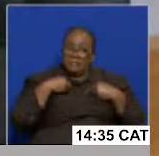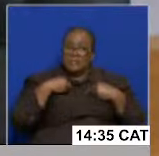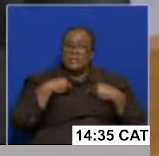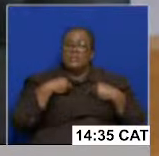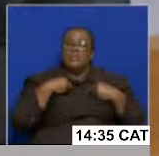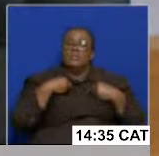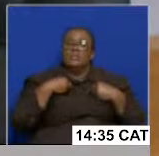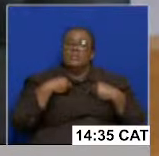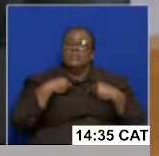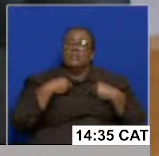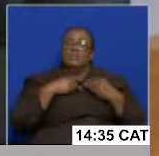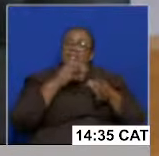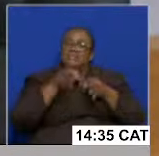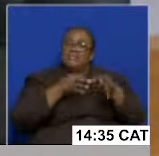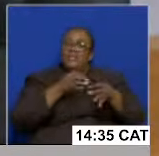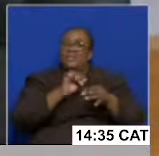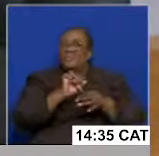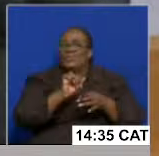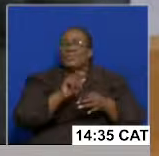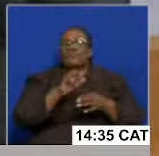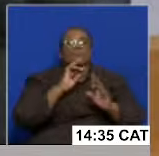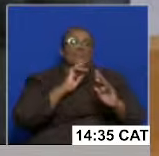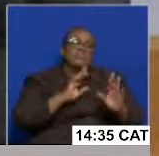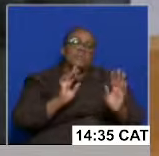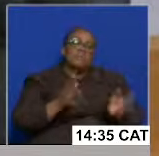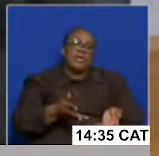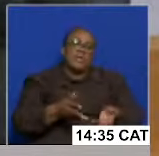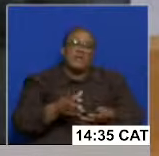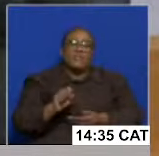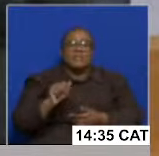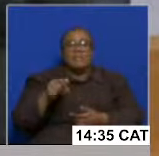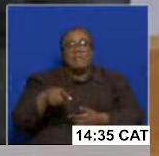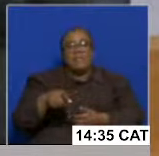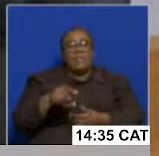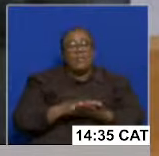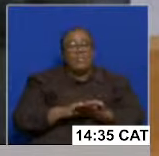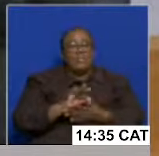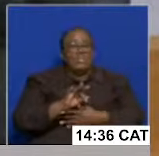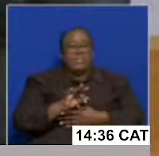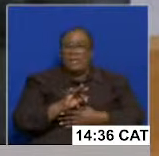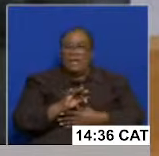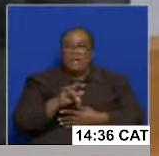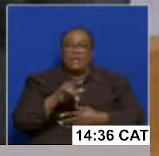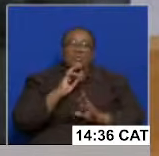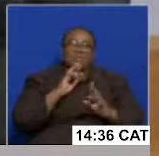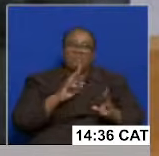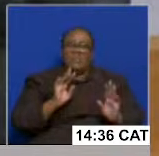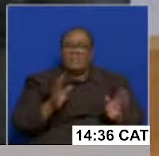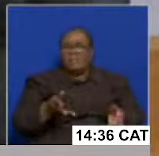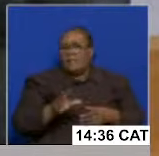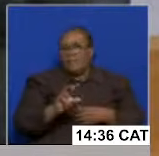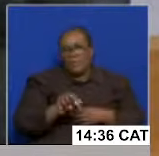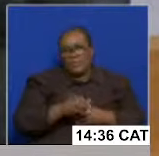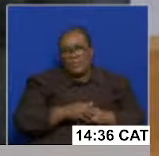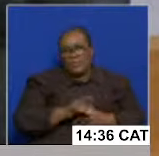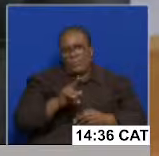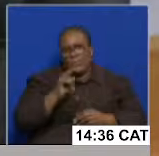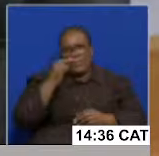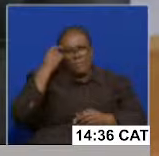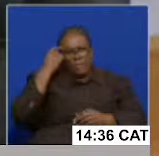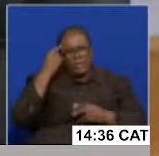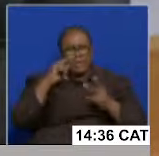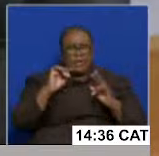SAP 13 thing. No, you were not just responding. You were thinking and hoping that you would be able to achieve